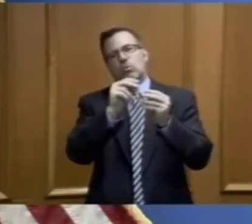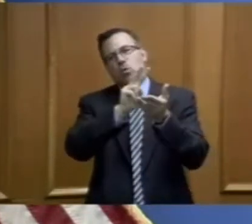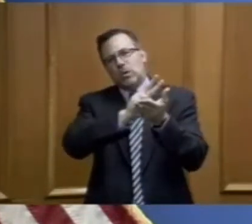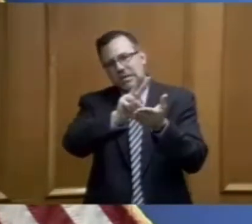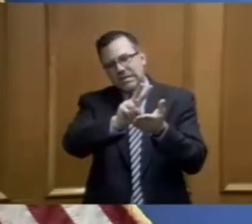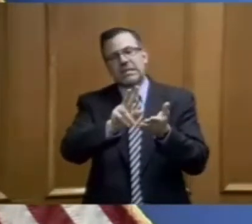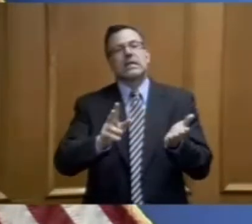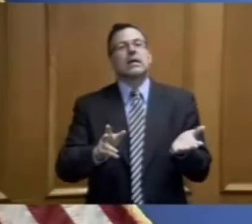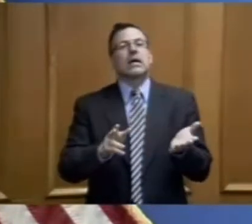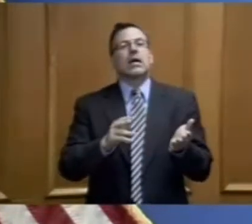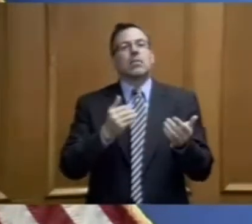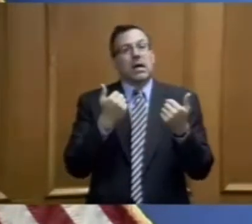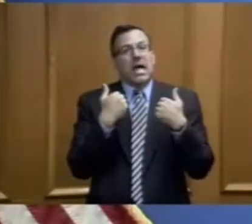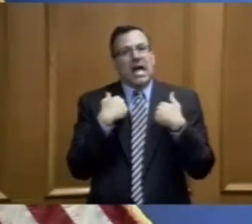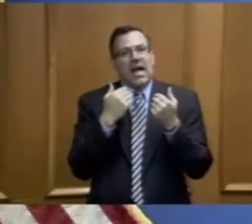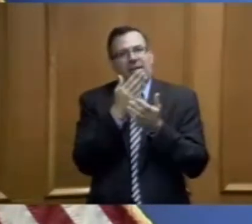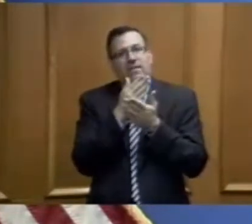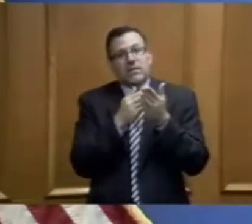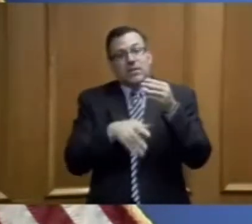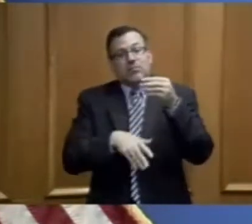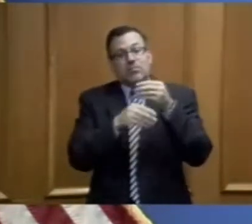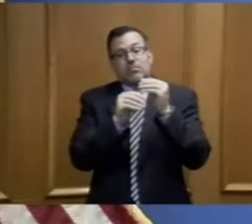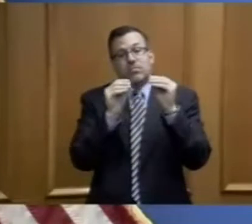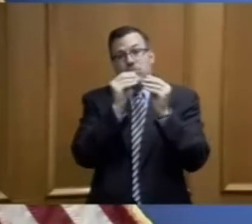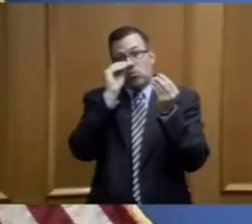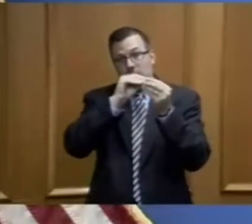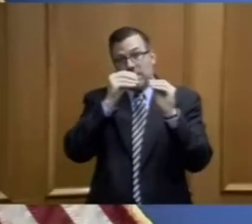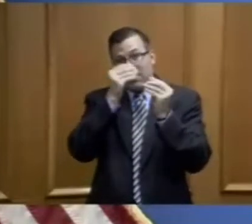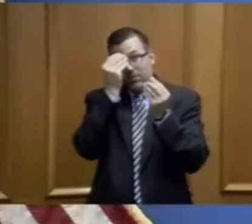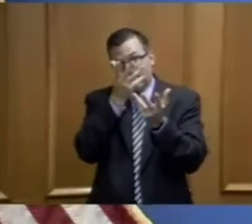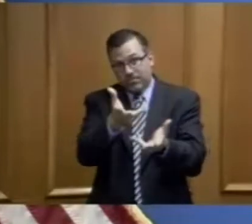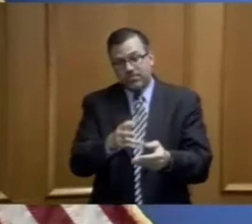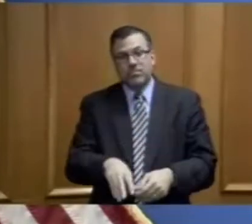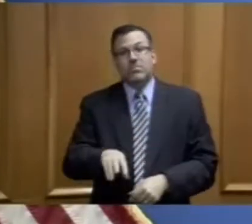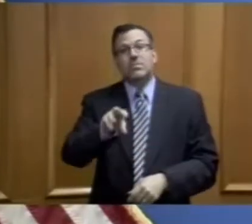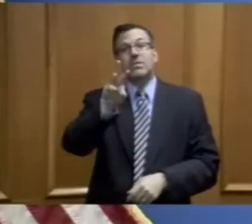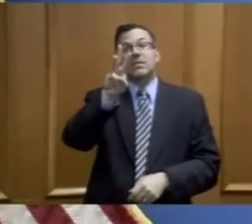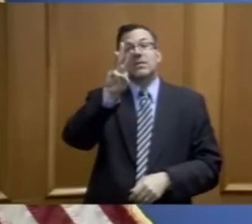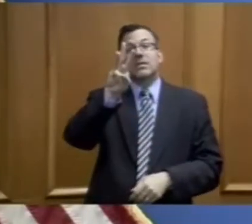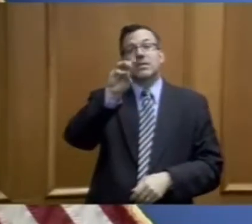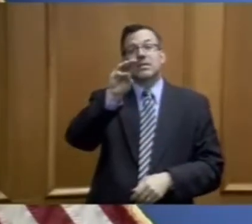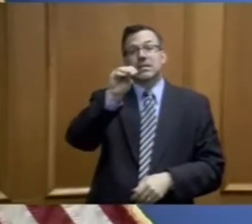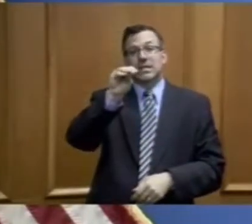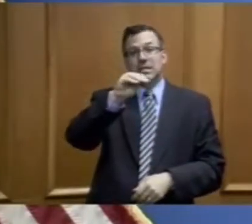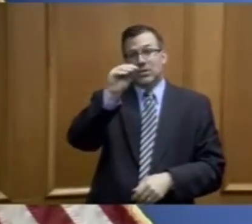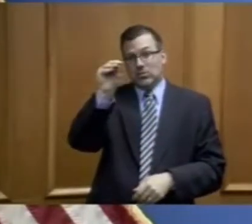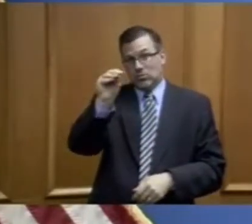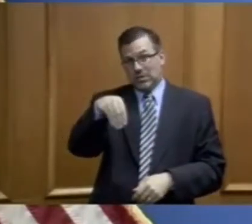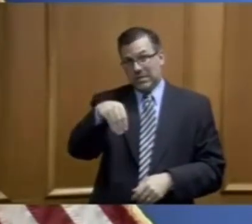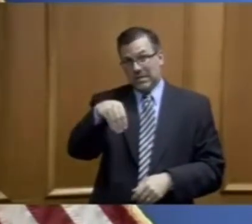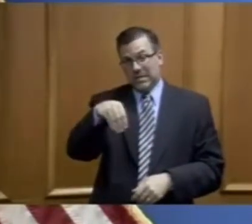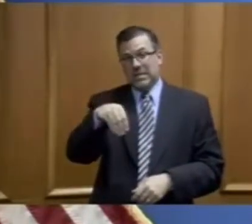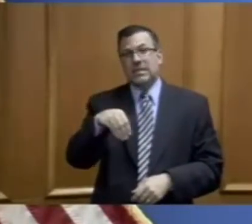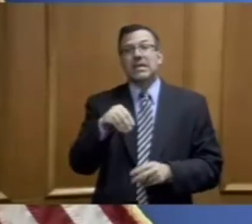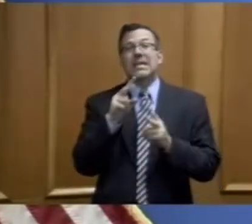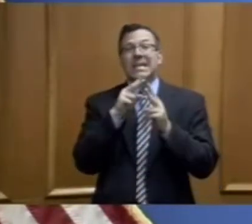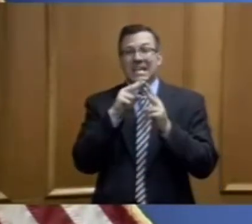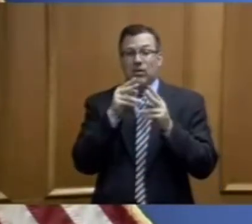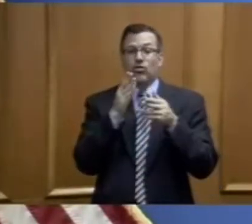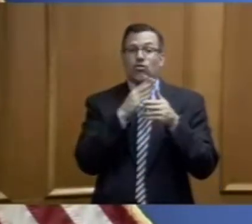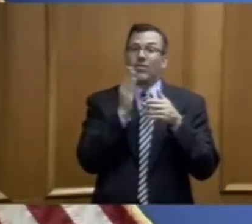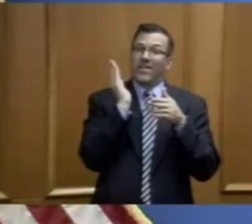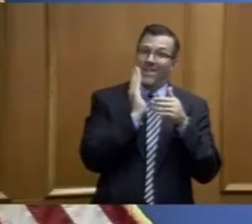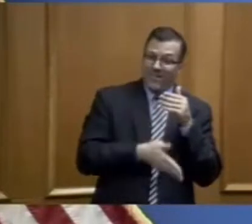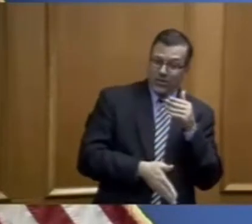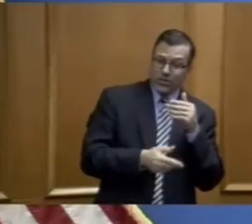but I have some updated numbers for you. 60% of all of the facilities are either completed with